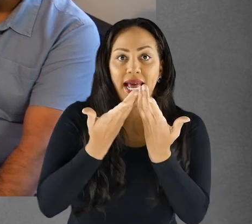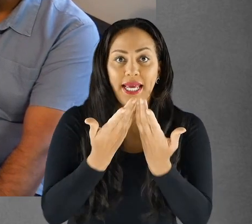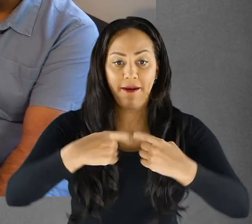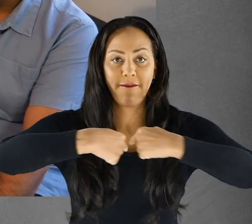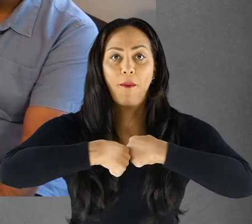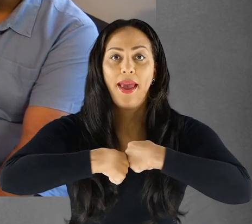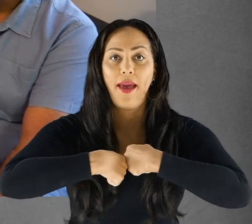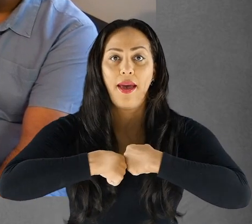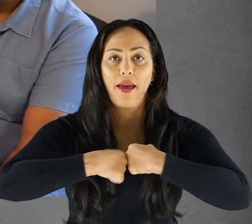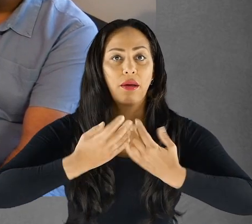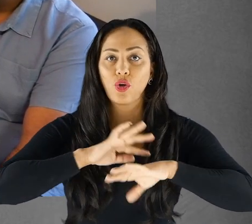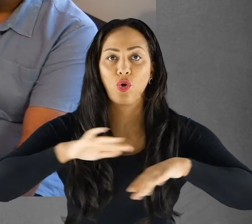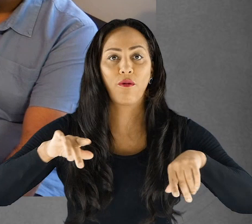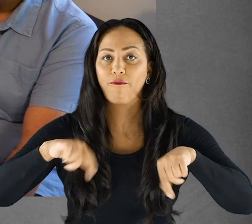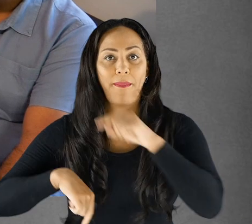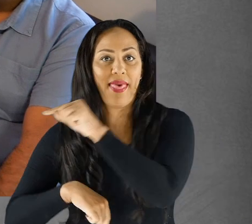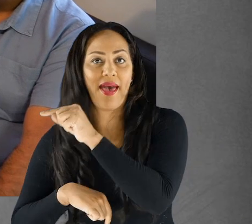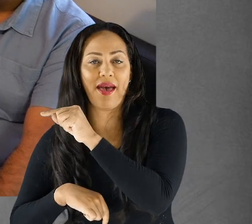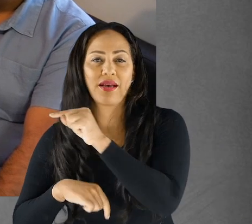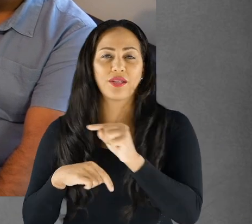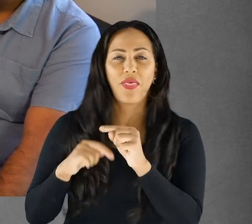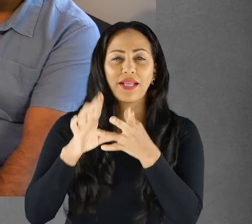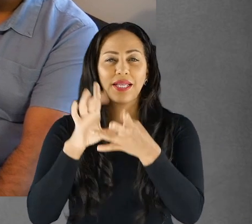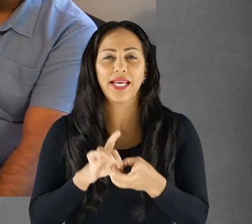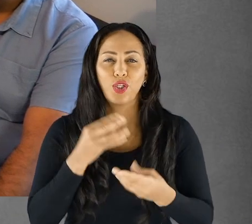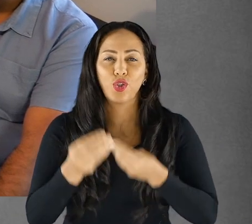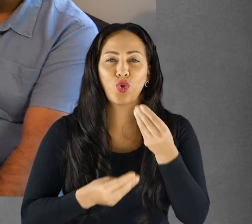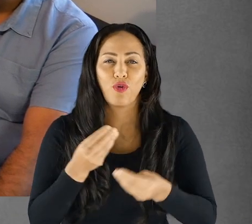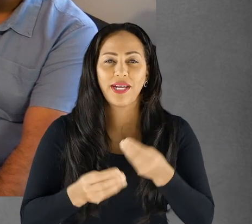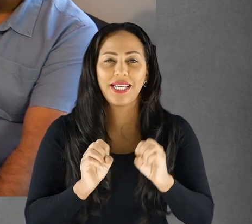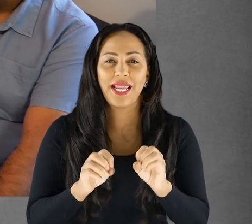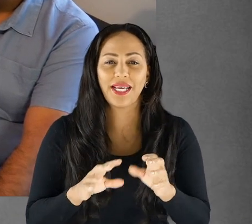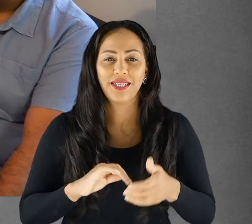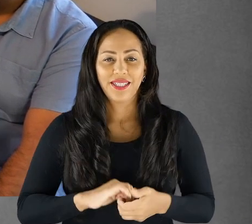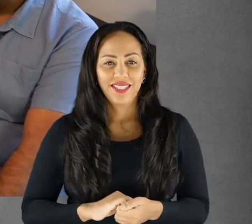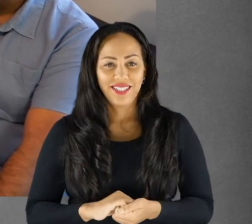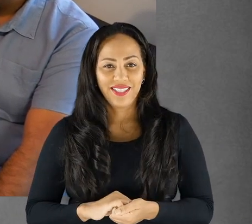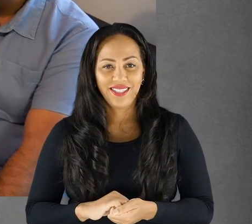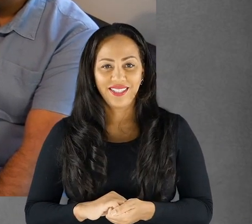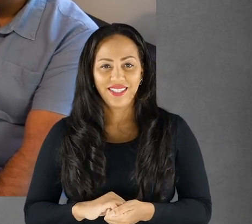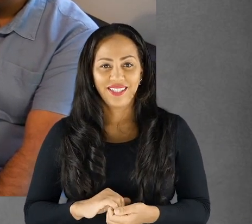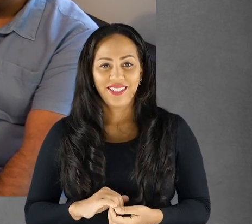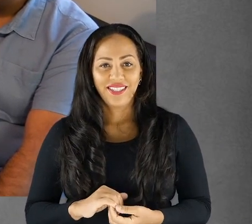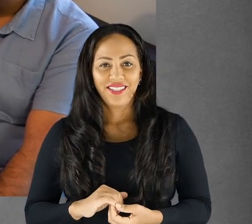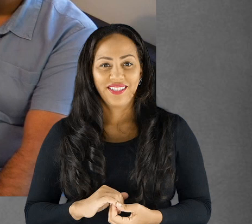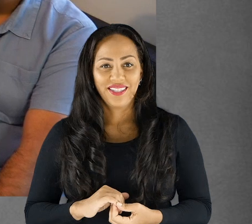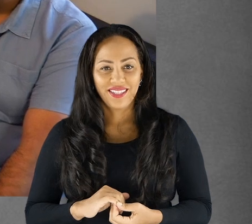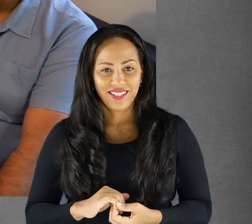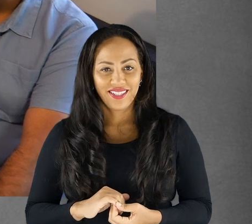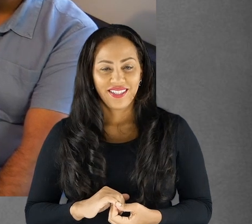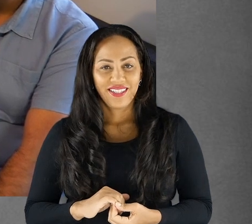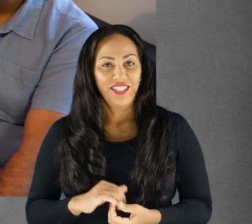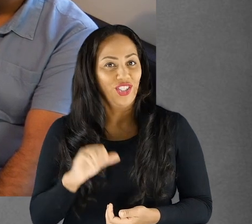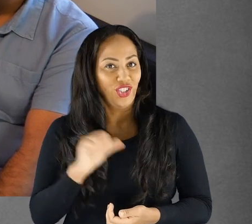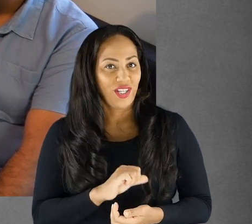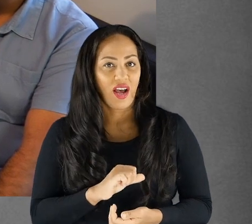here. Yeah. So this comes through in storytelling, and that's different to the story of like, do I take it on me to be so